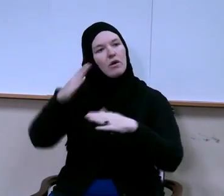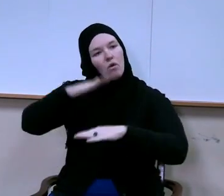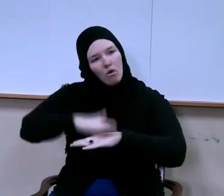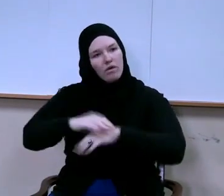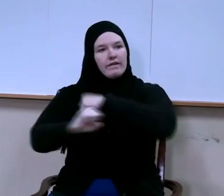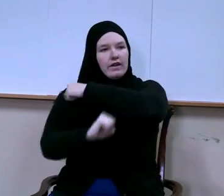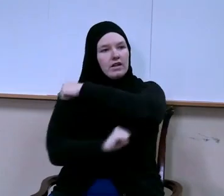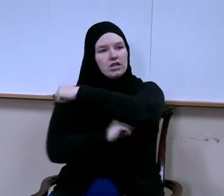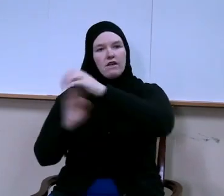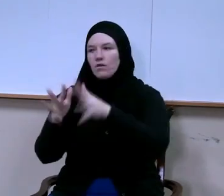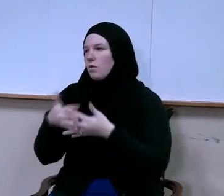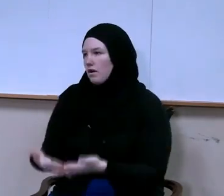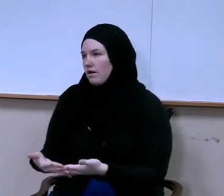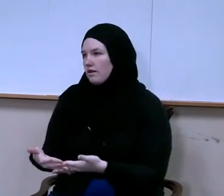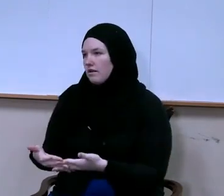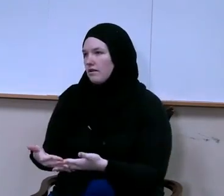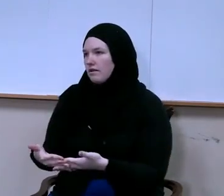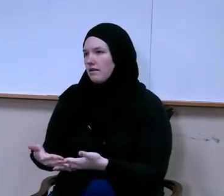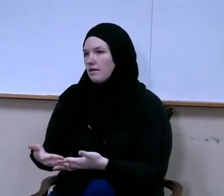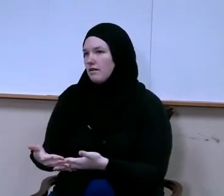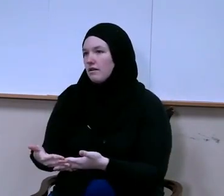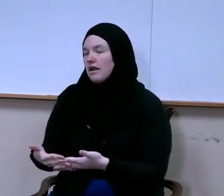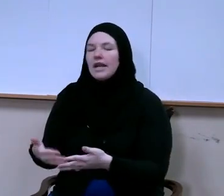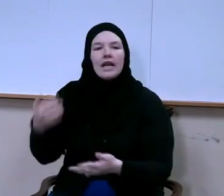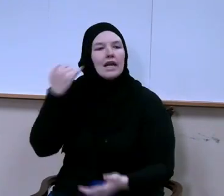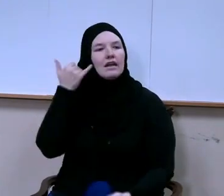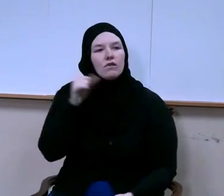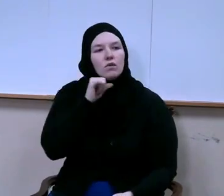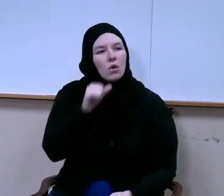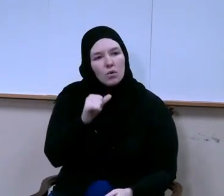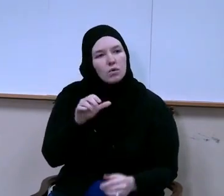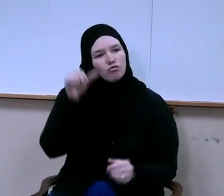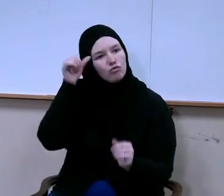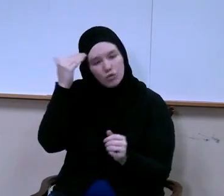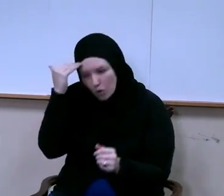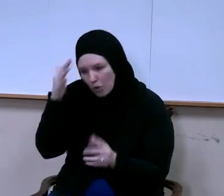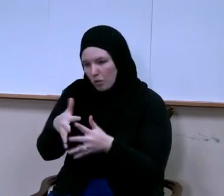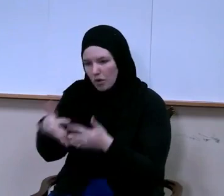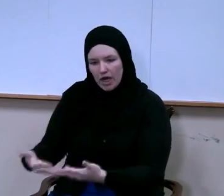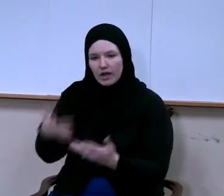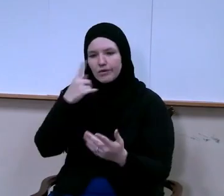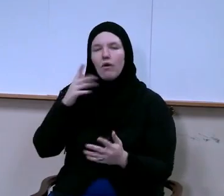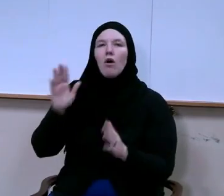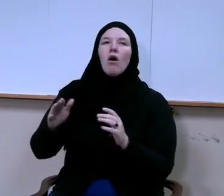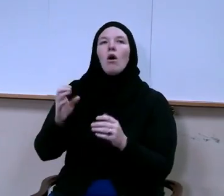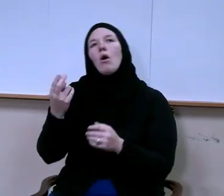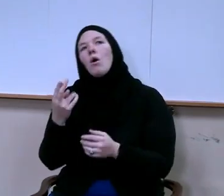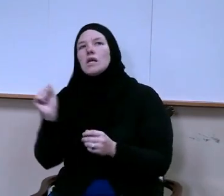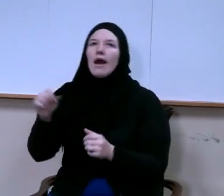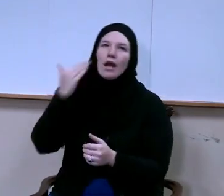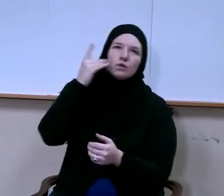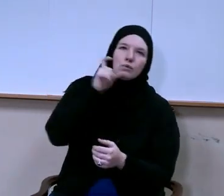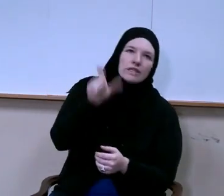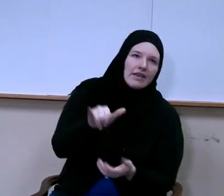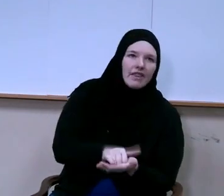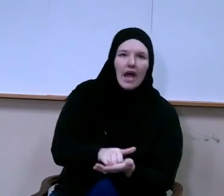the Sunnah. Otherwise, remembering Allah doesn't mean lip service. Remembering Allah doesn't mean counting